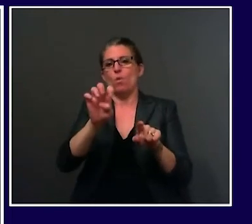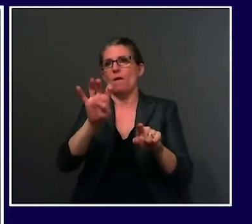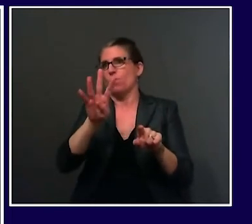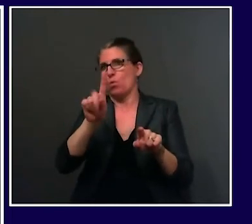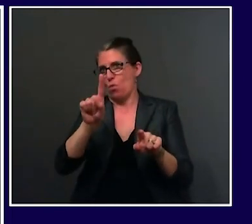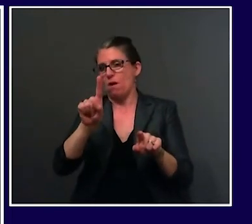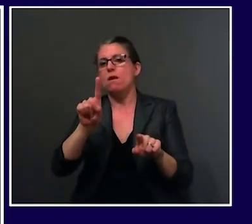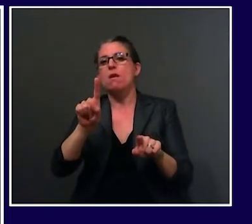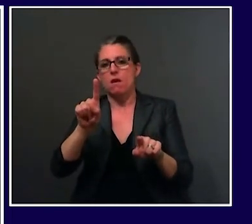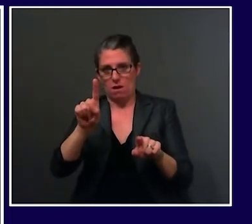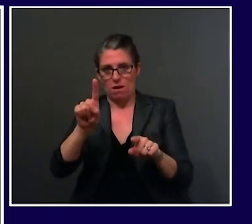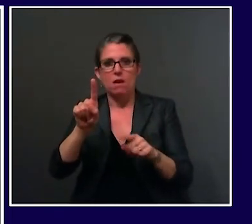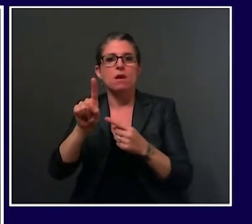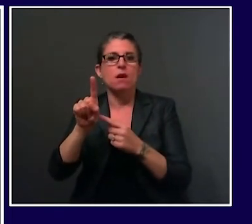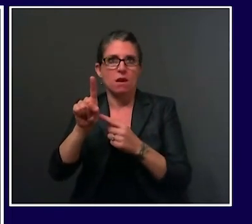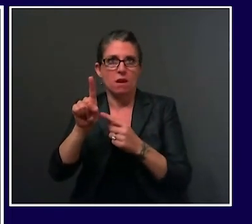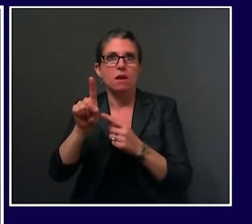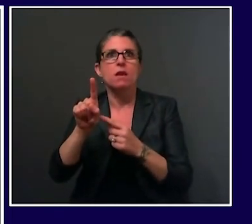state.